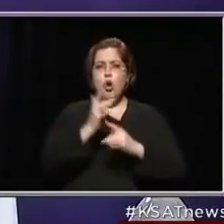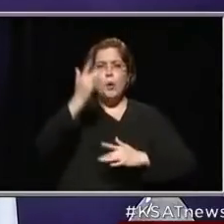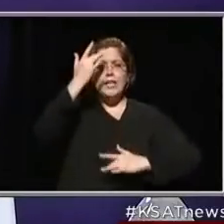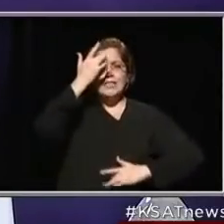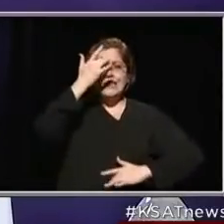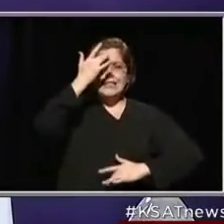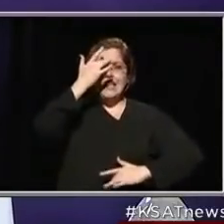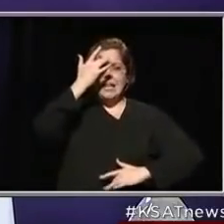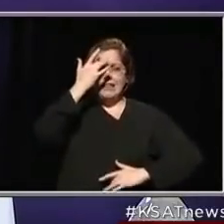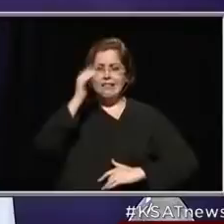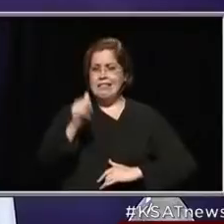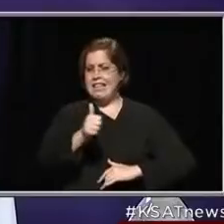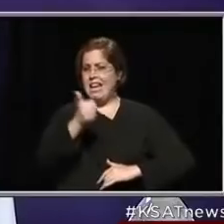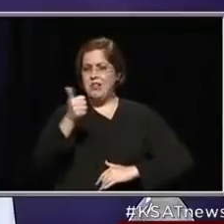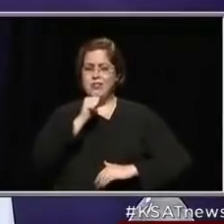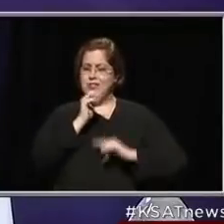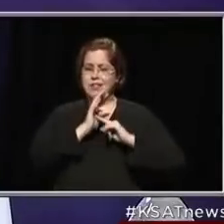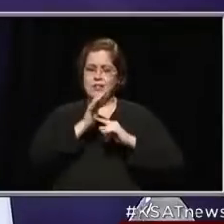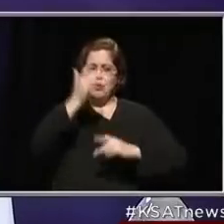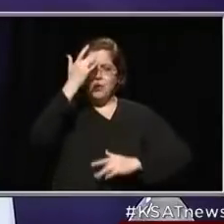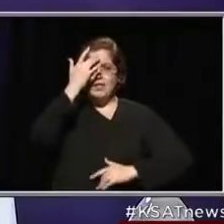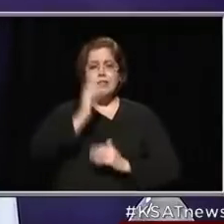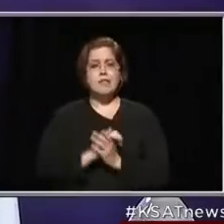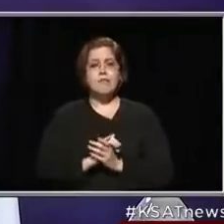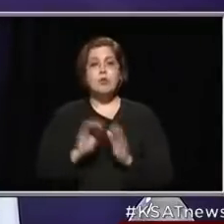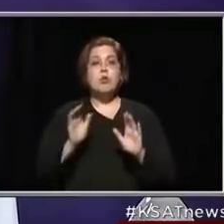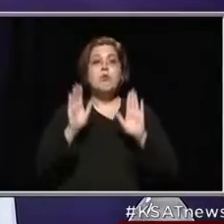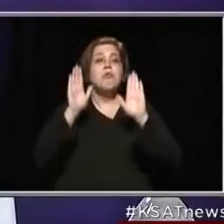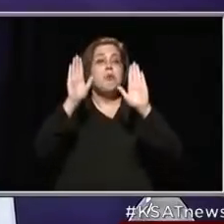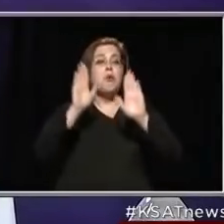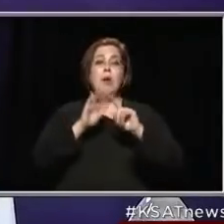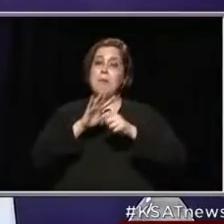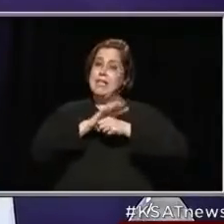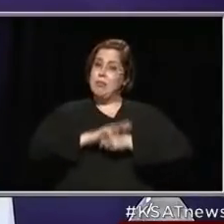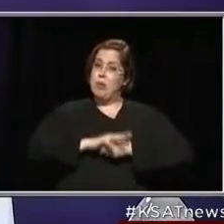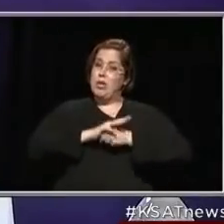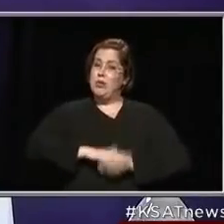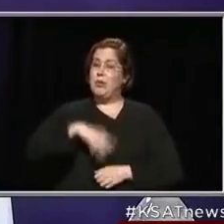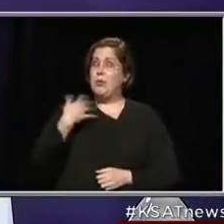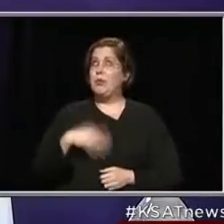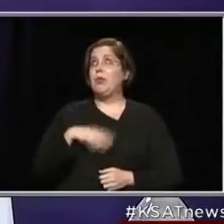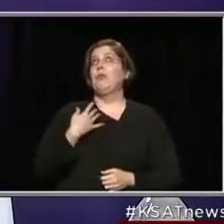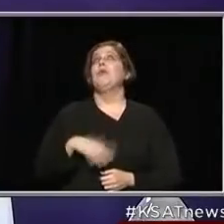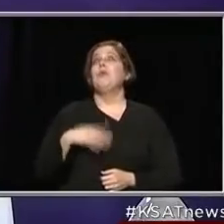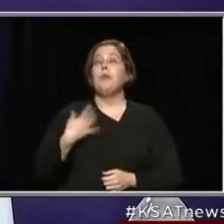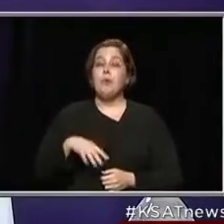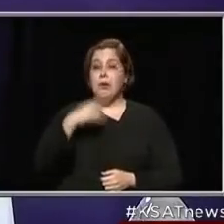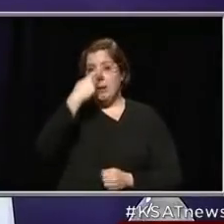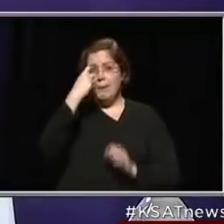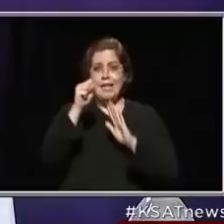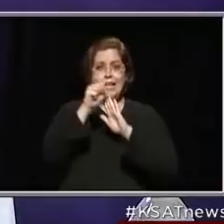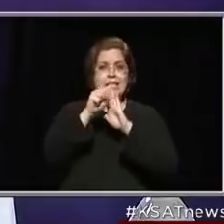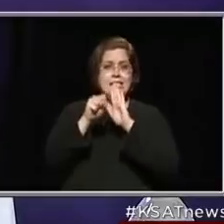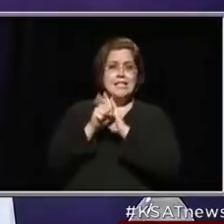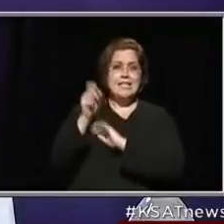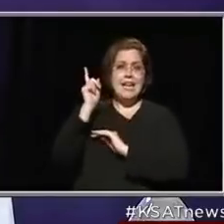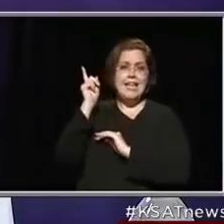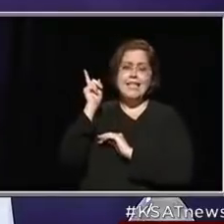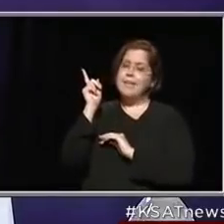balance asymptomatic. So they're doing a great job, but the pressure is really building up on us because of the state's